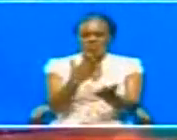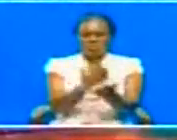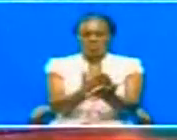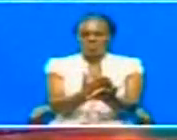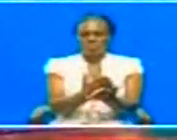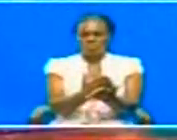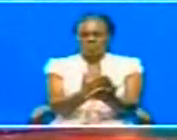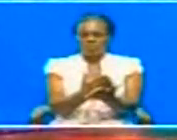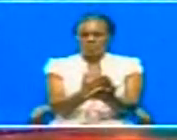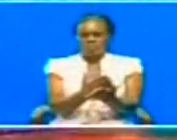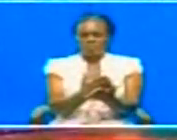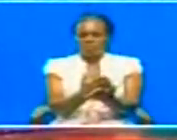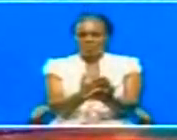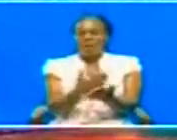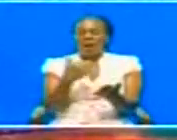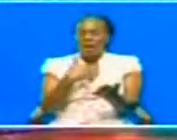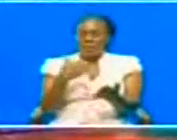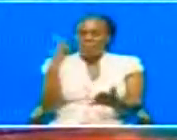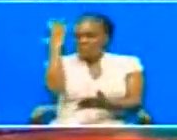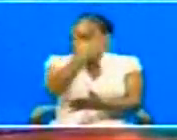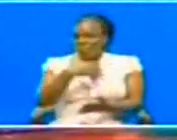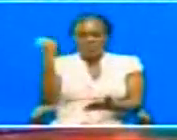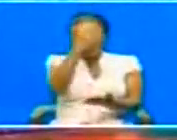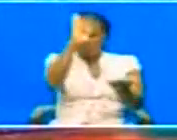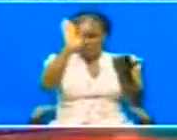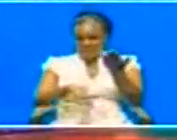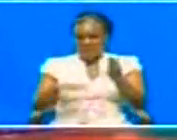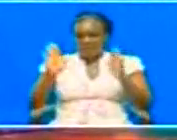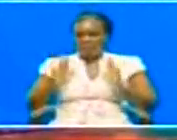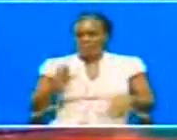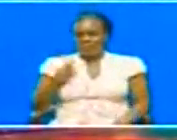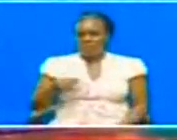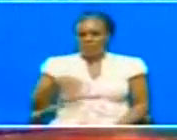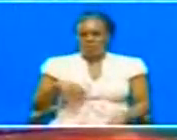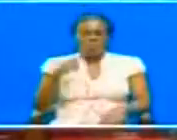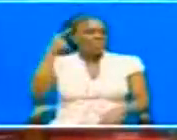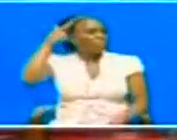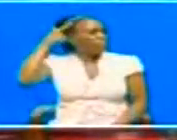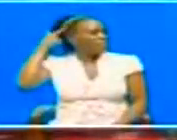the most beautiful. They are more beautiful than people with black skin, really.